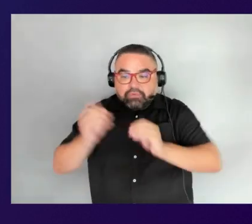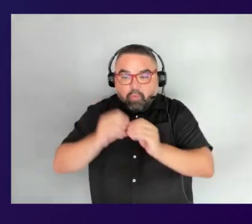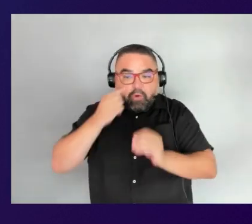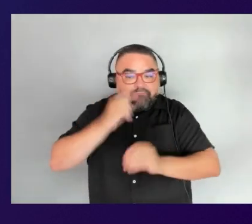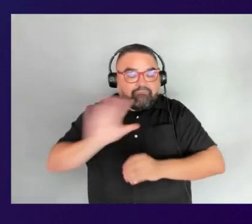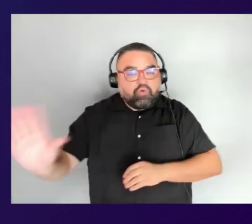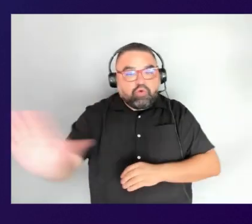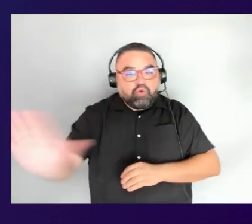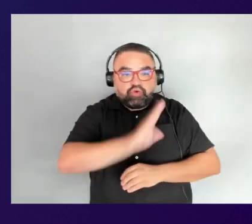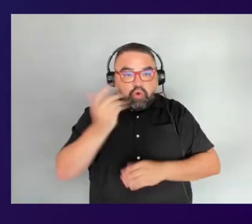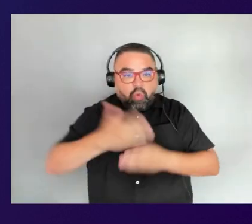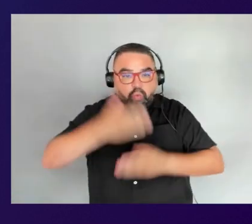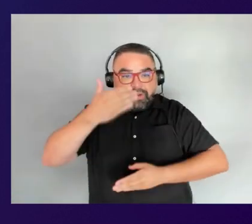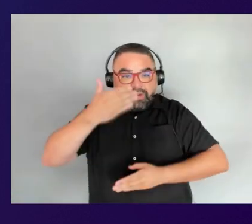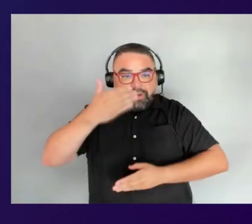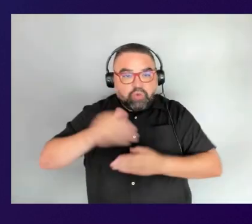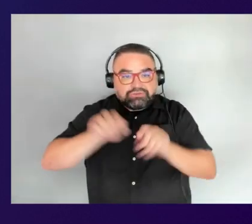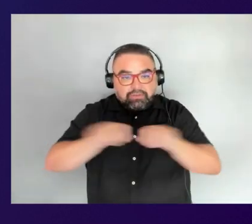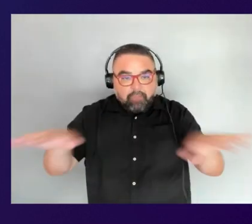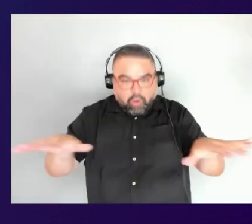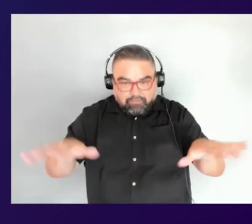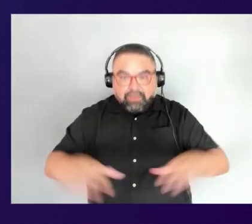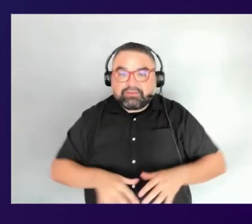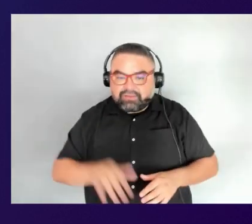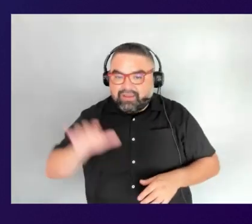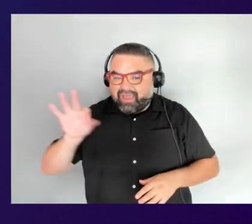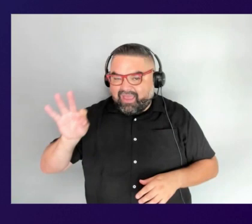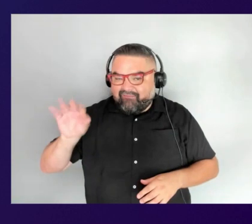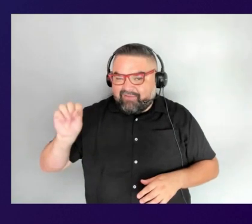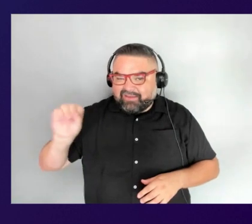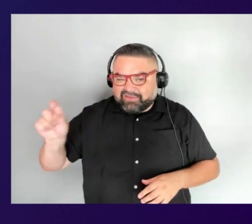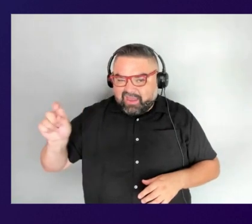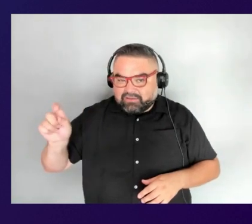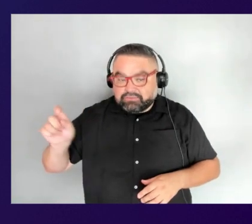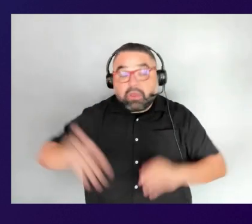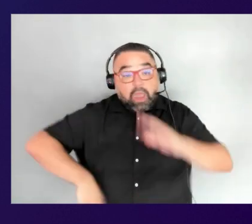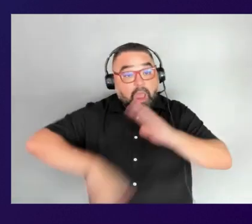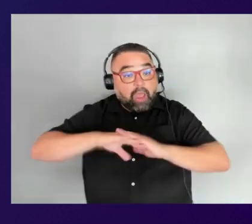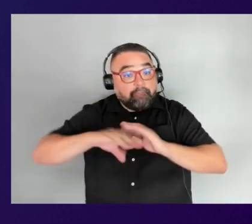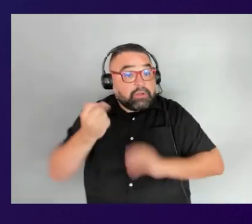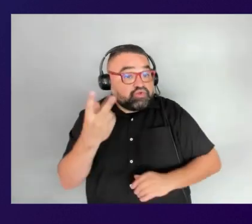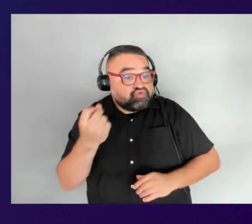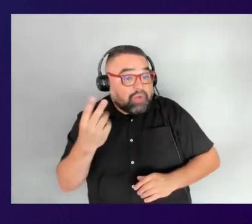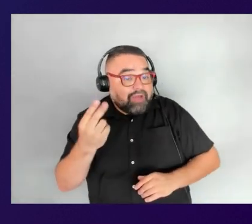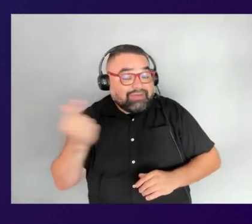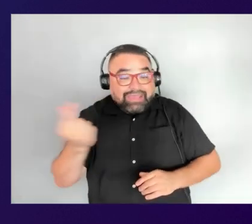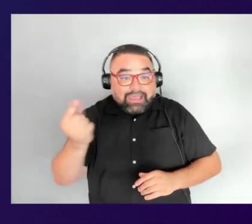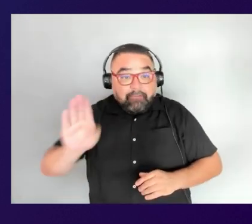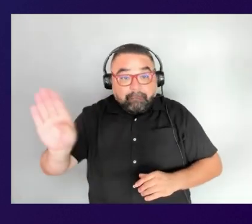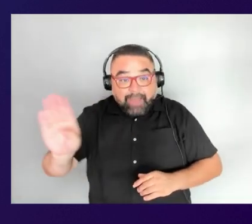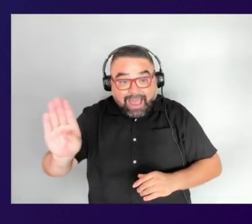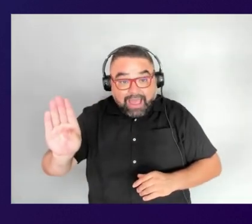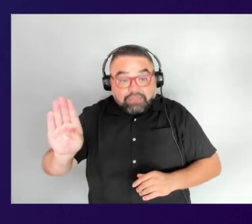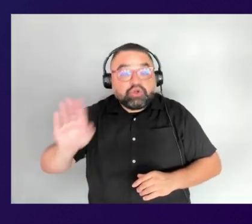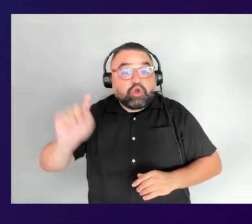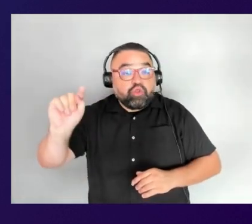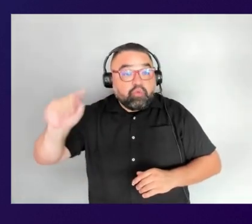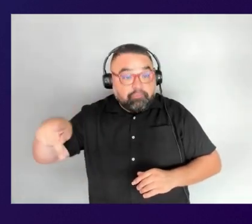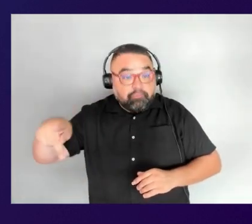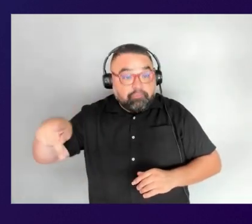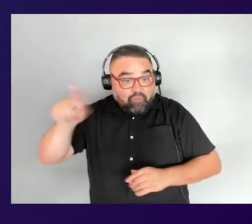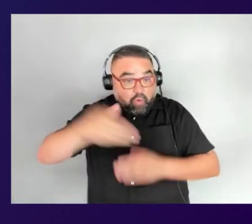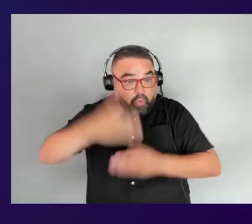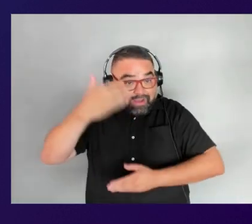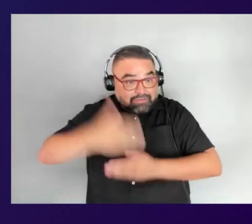for Windows deployments. So we now allow you to provision up to 12 gigabytes per second of throughput on an FSx for Windows File Server